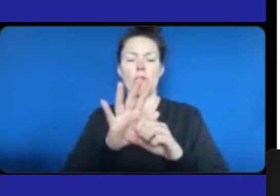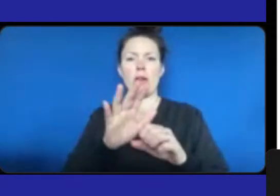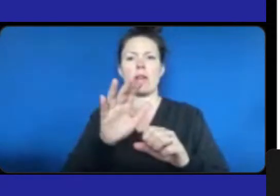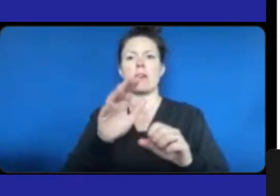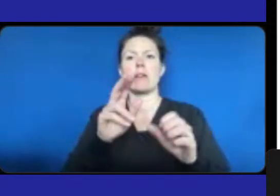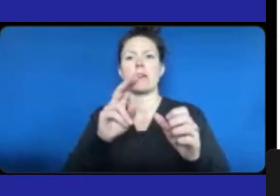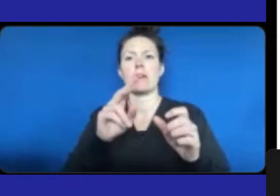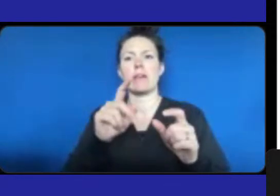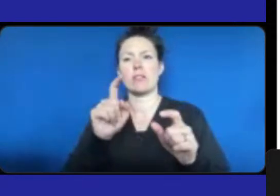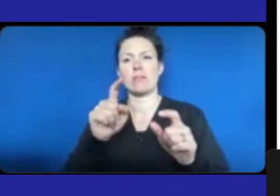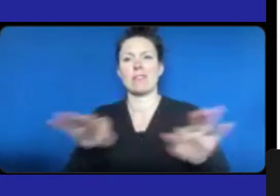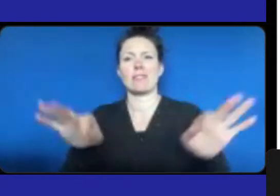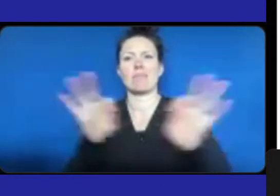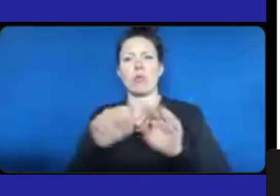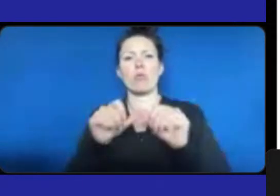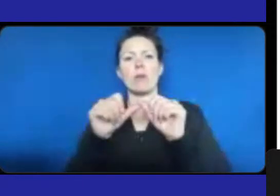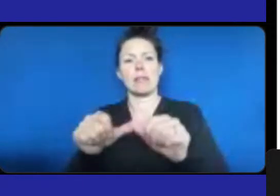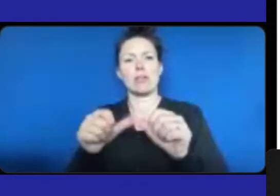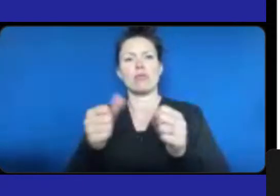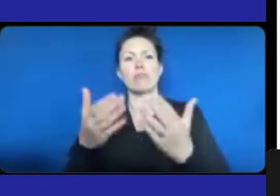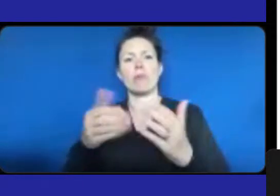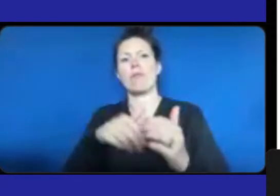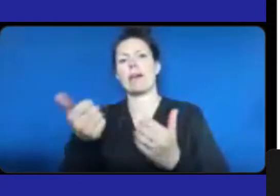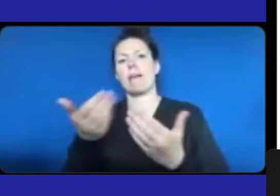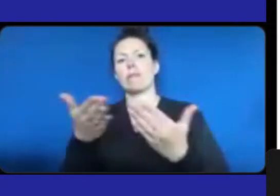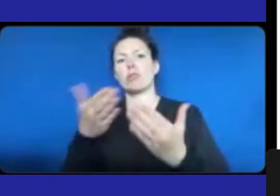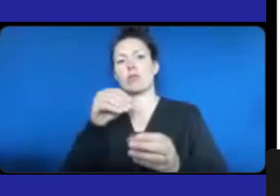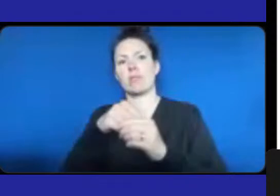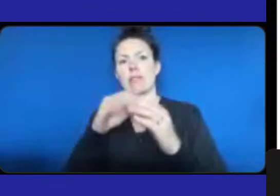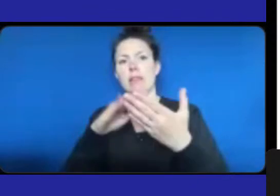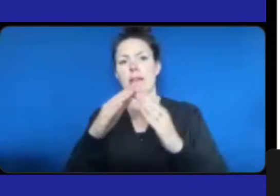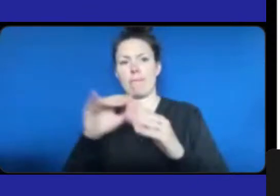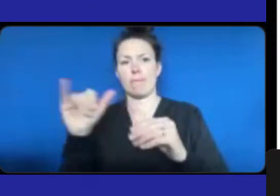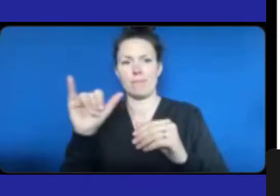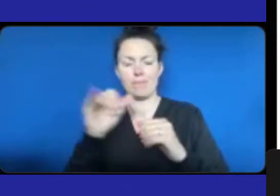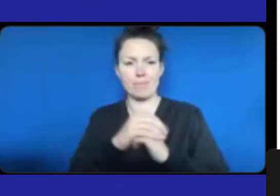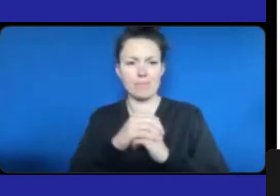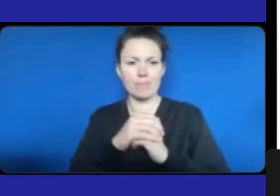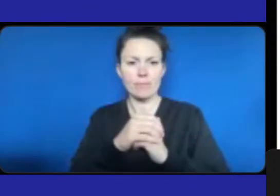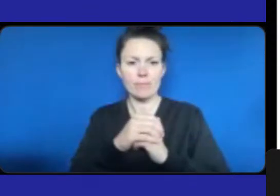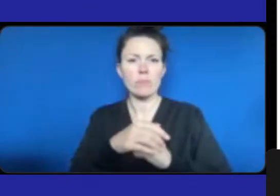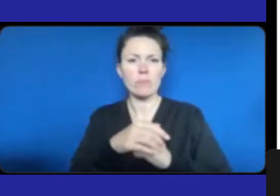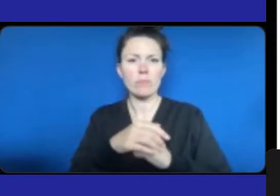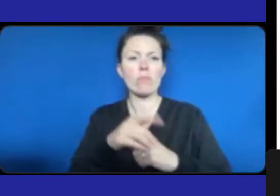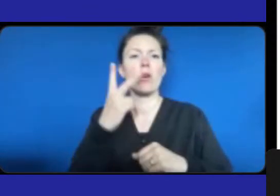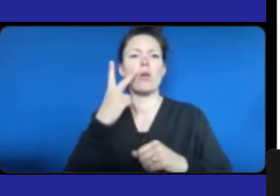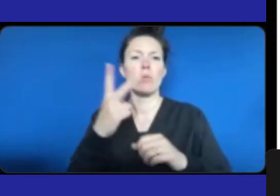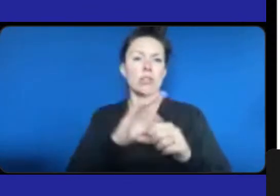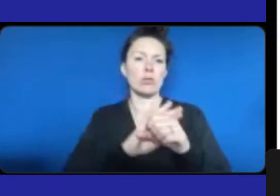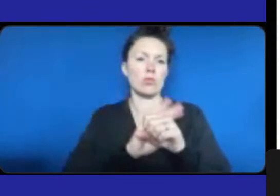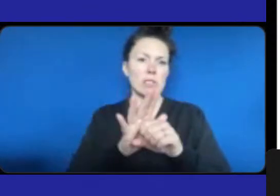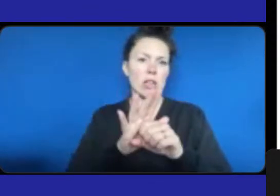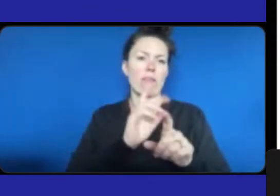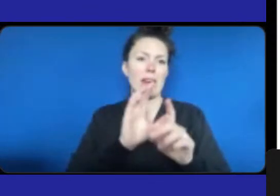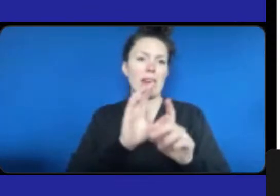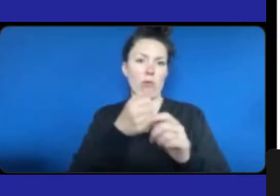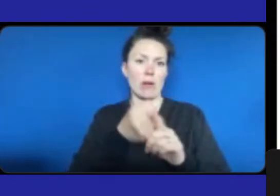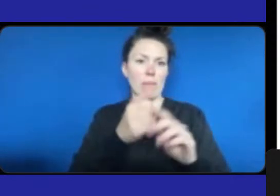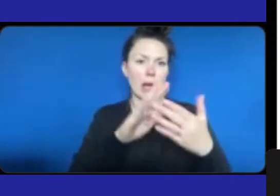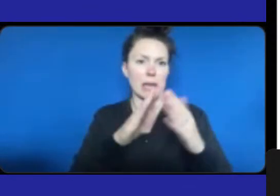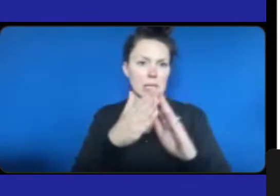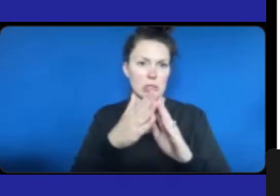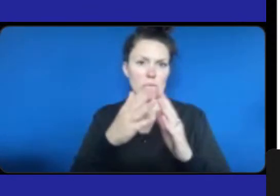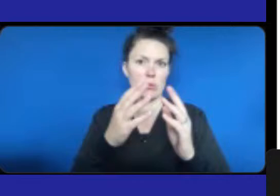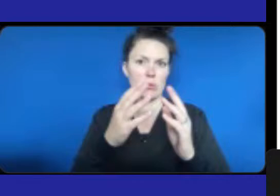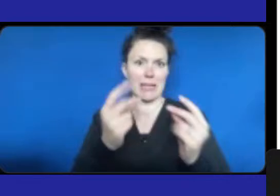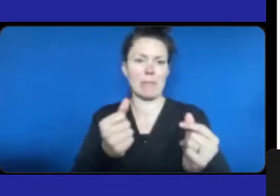keep serving our communities. You see it as a driver of community health. First of all, the immediate impact of health